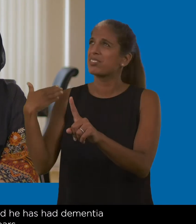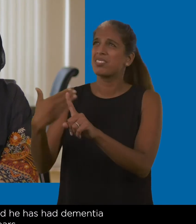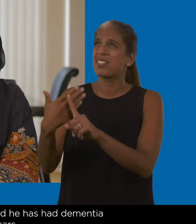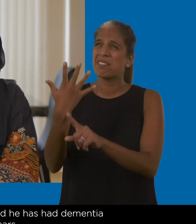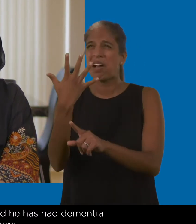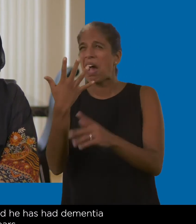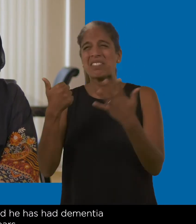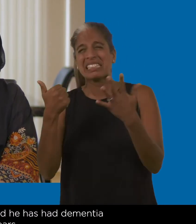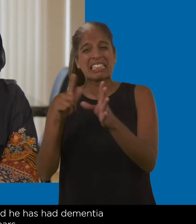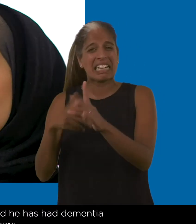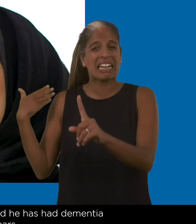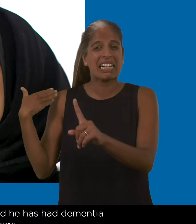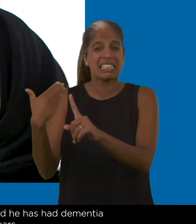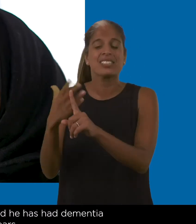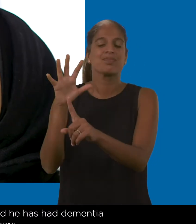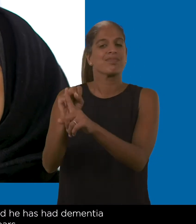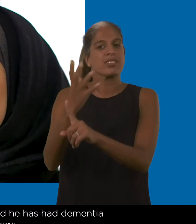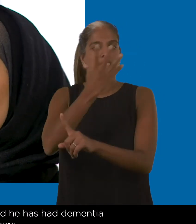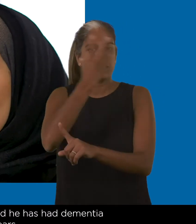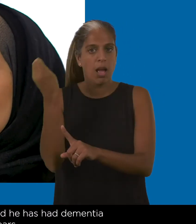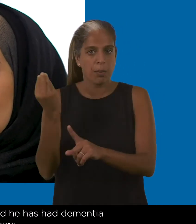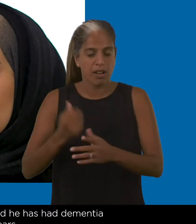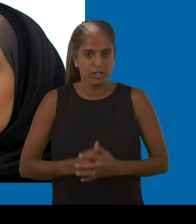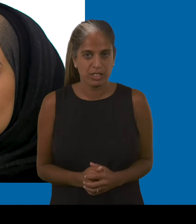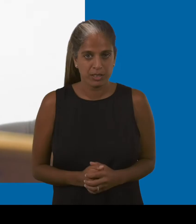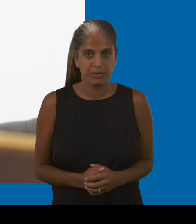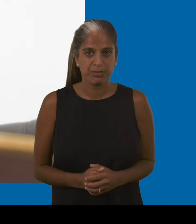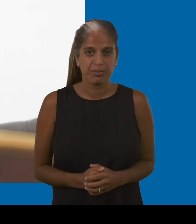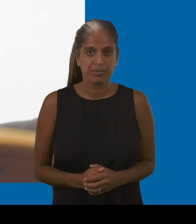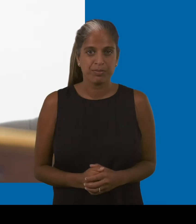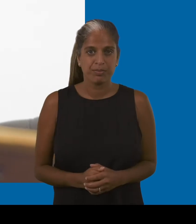dementia and he's had dementia for 5 to 6 years.